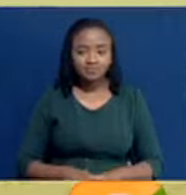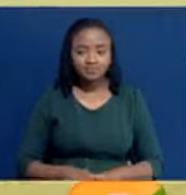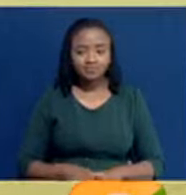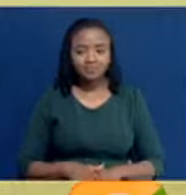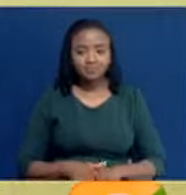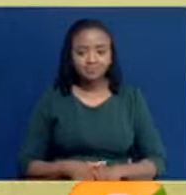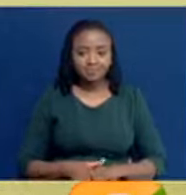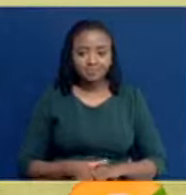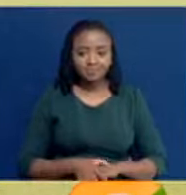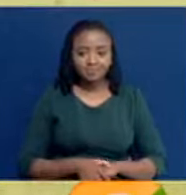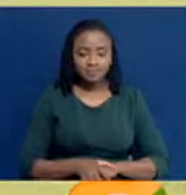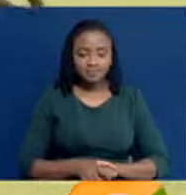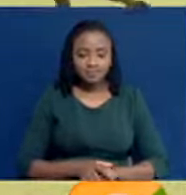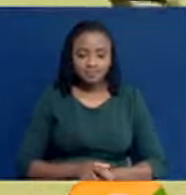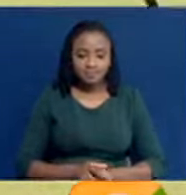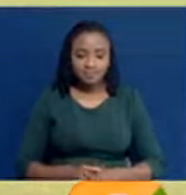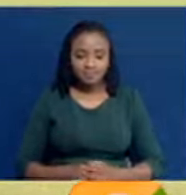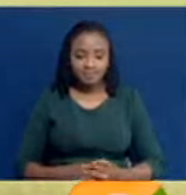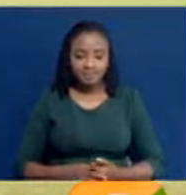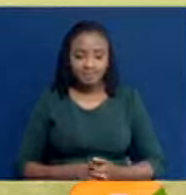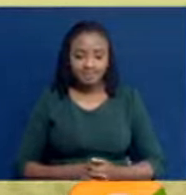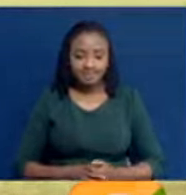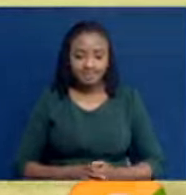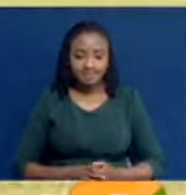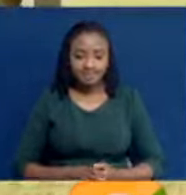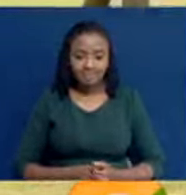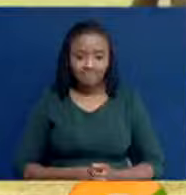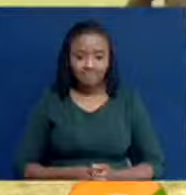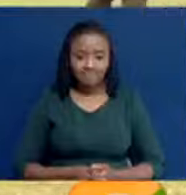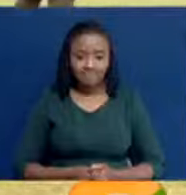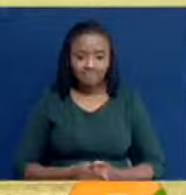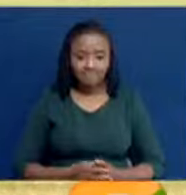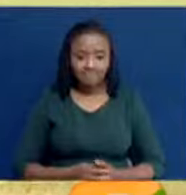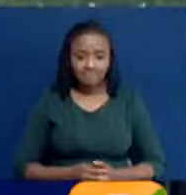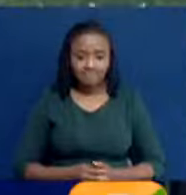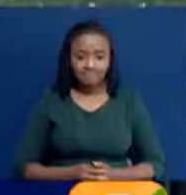Congrats.